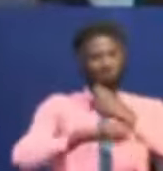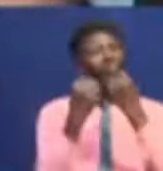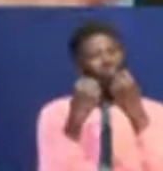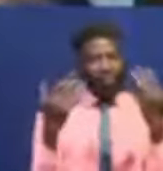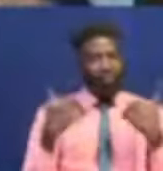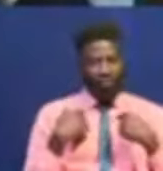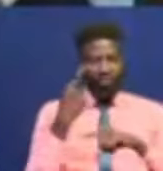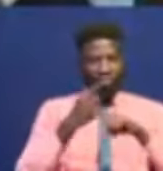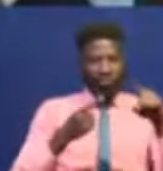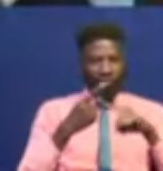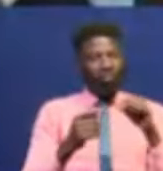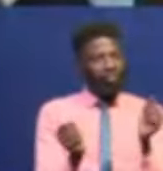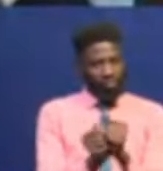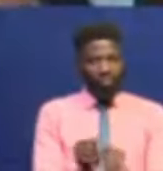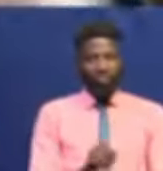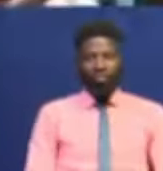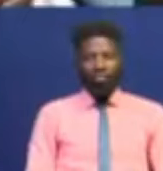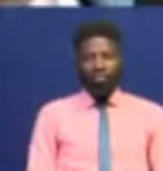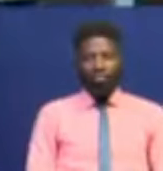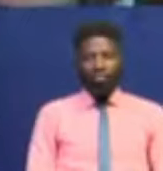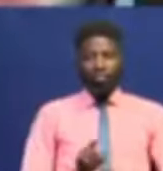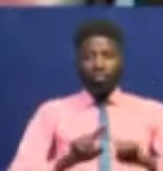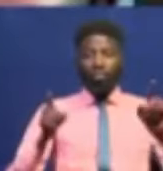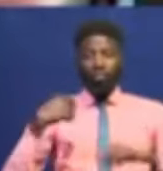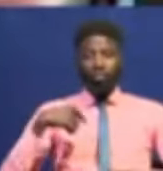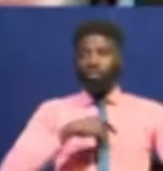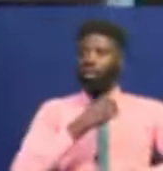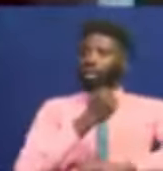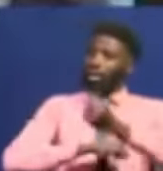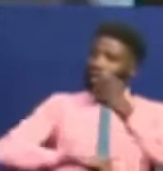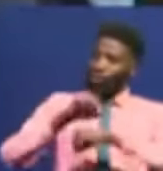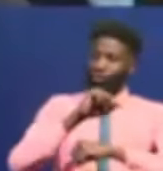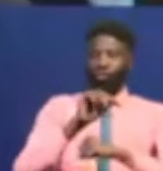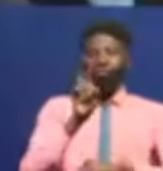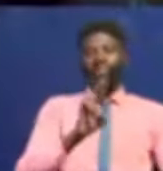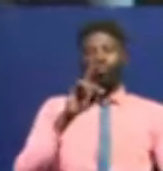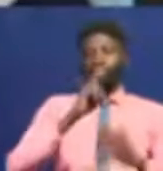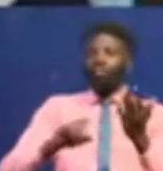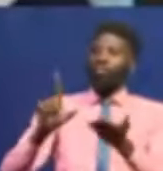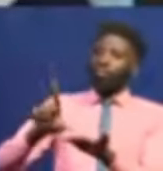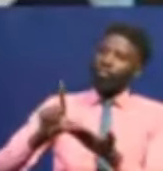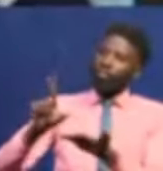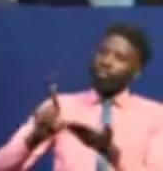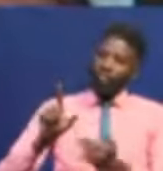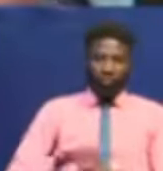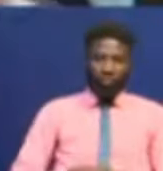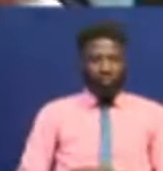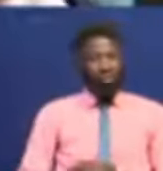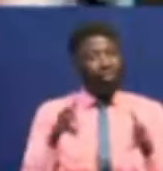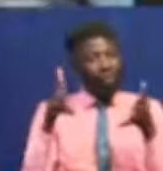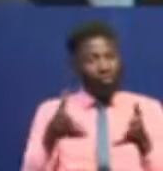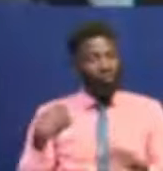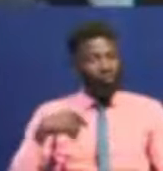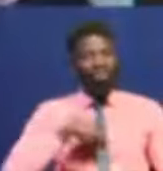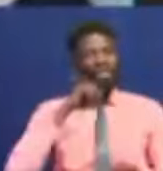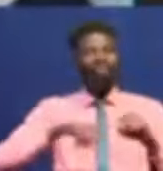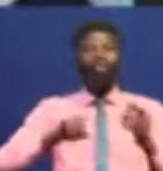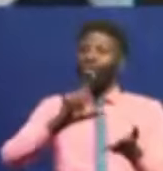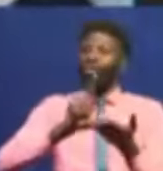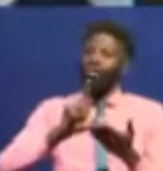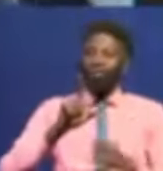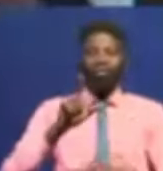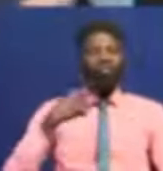in 10 years, but we were doing it on debt. Today, we don't have the luxury to borrow because we have